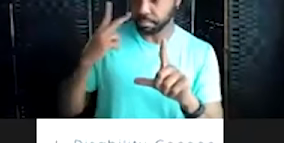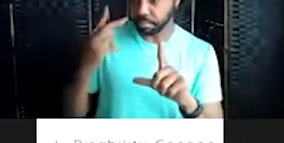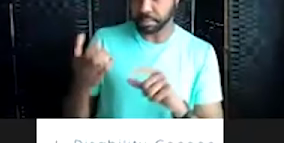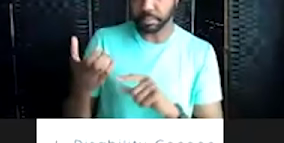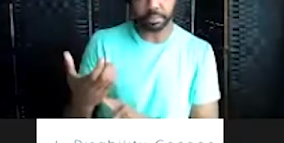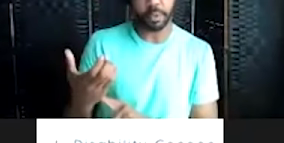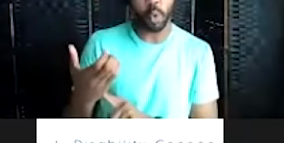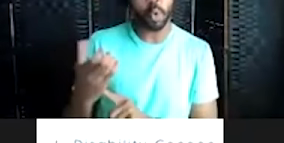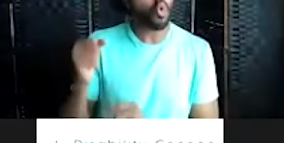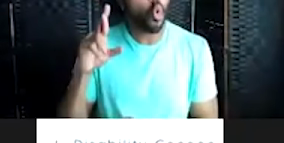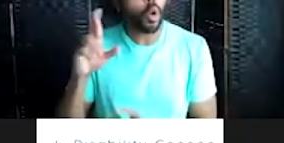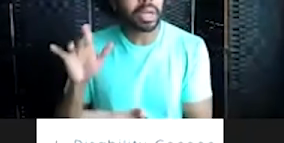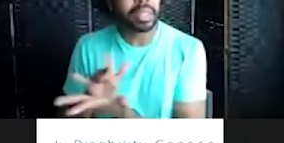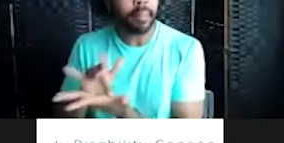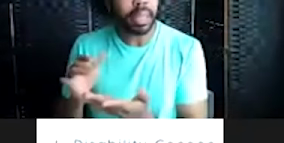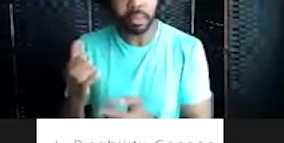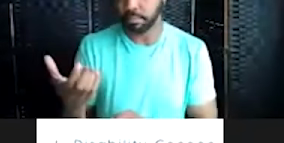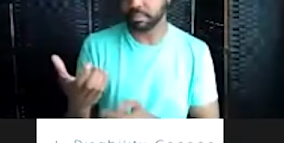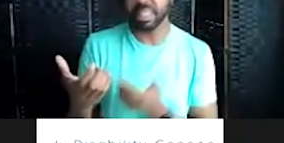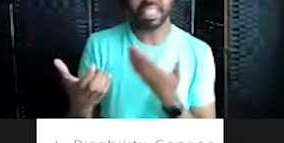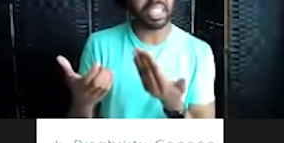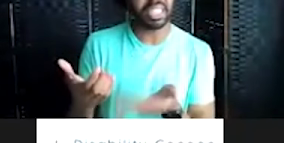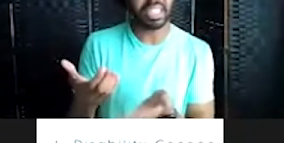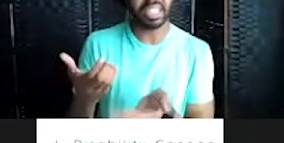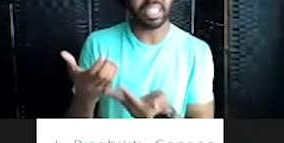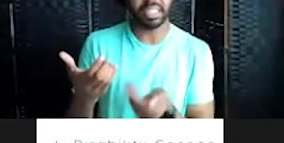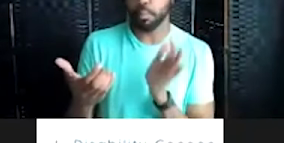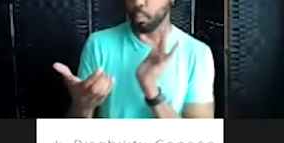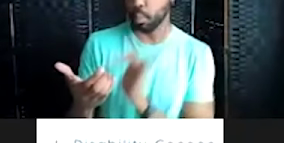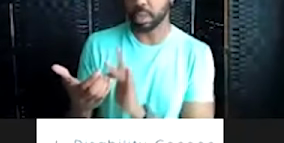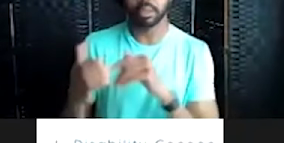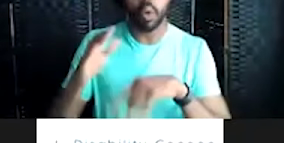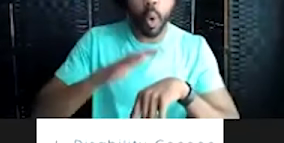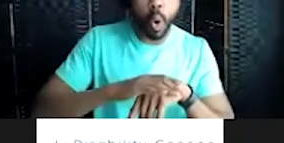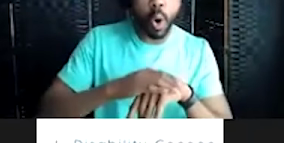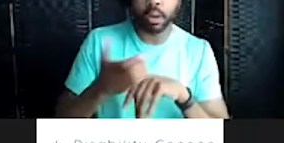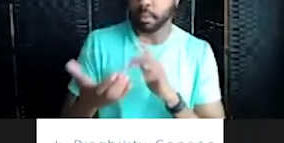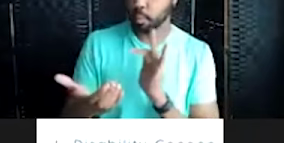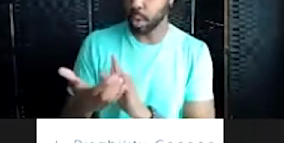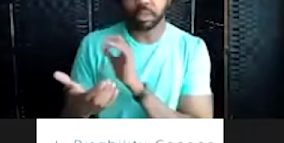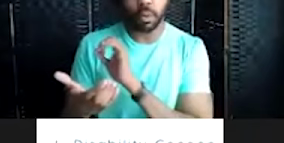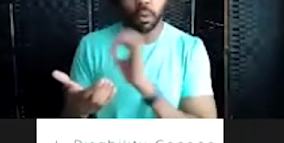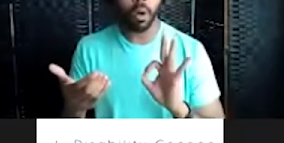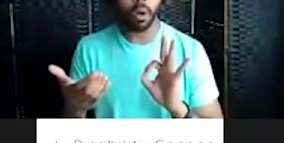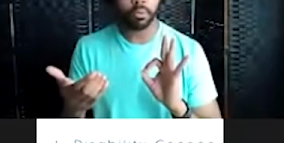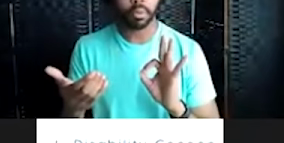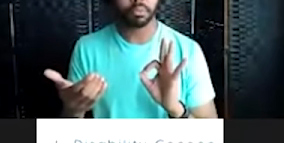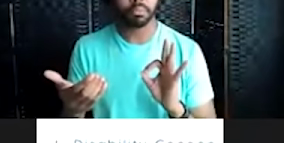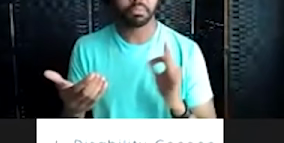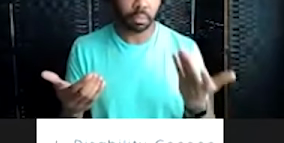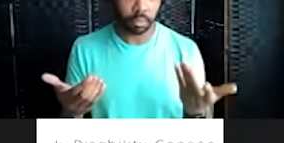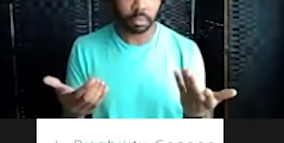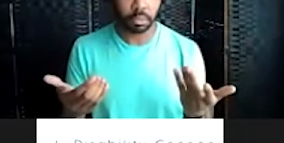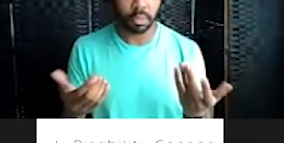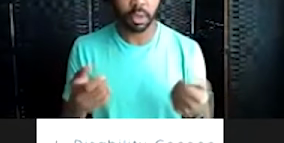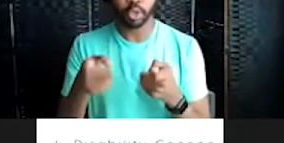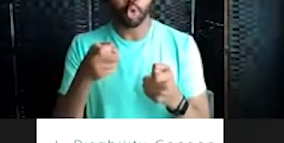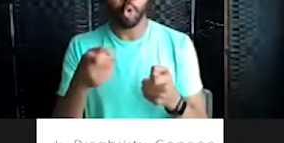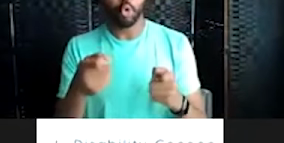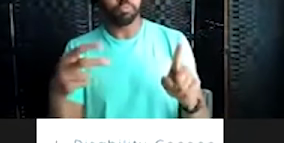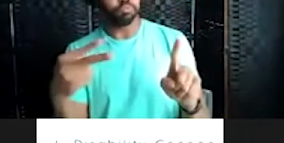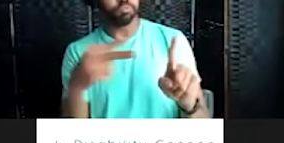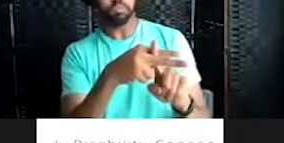simply press an on or off button that will allow me to turn that lamp or fan on or off. Now, as we get